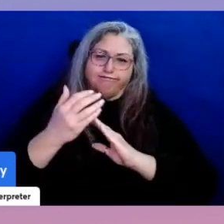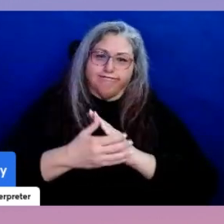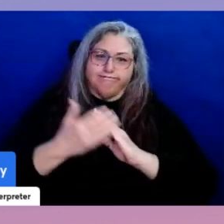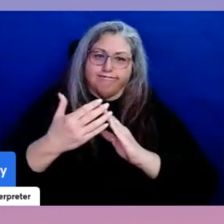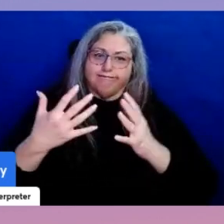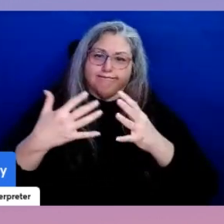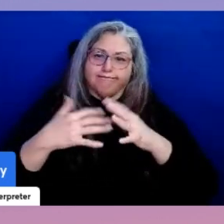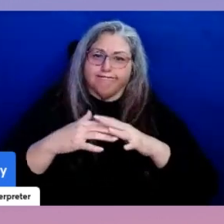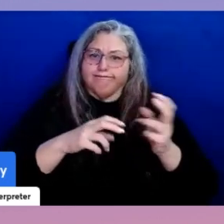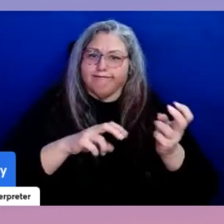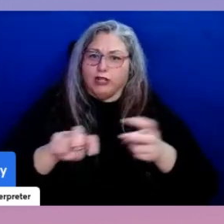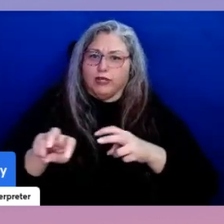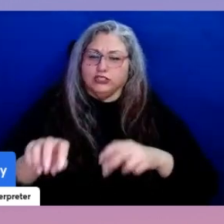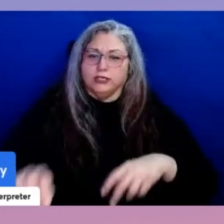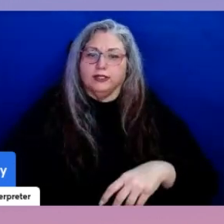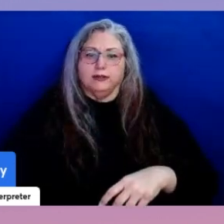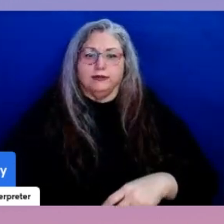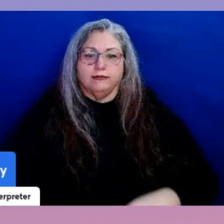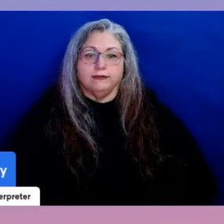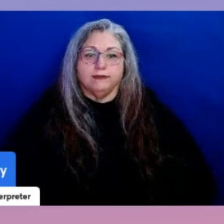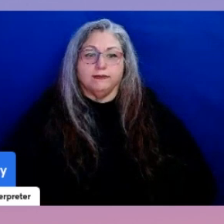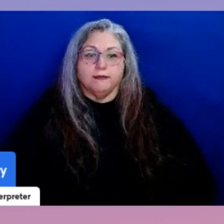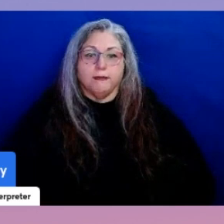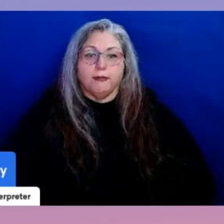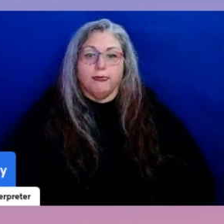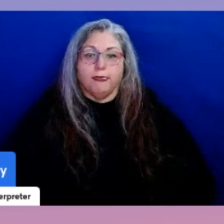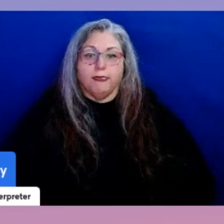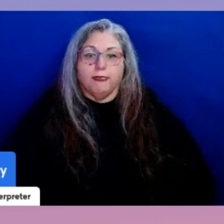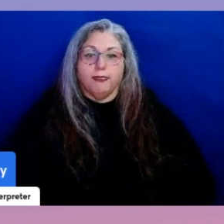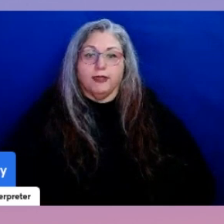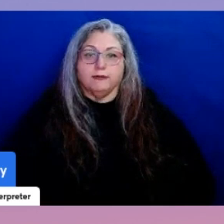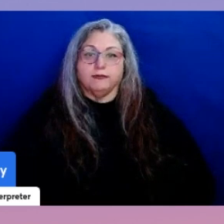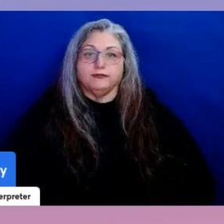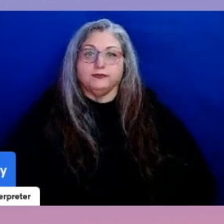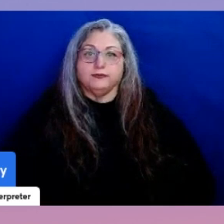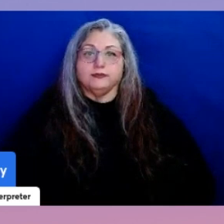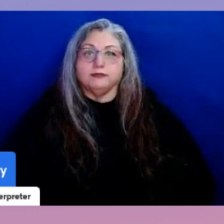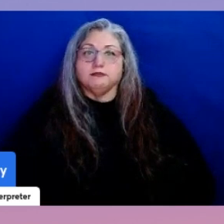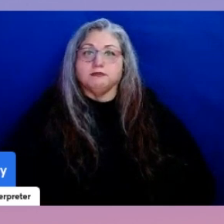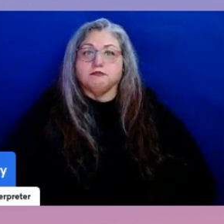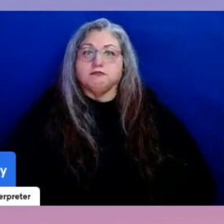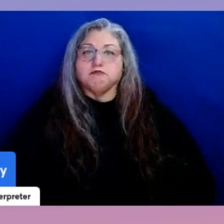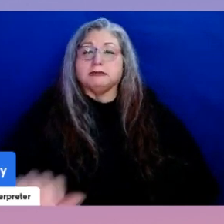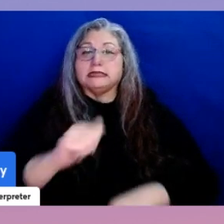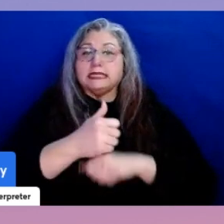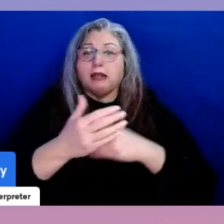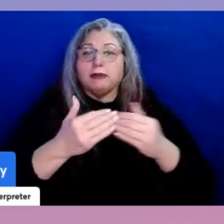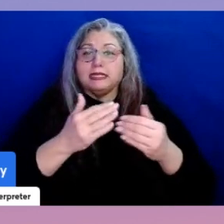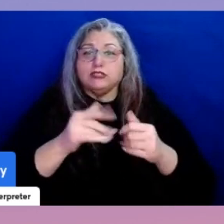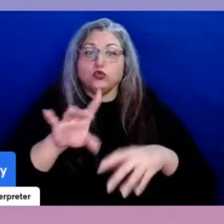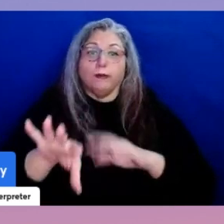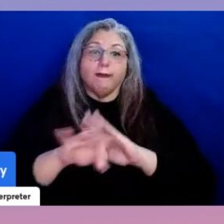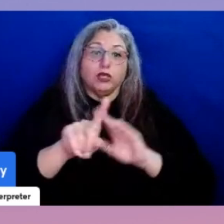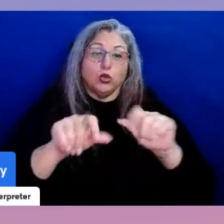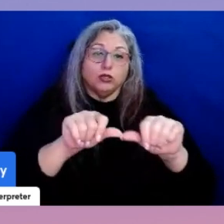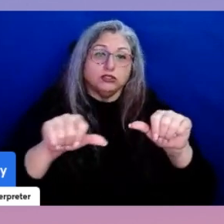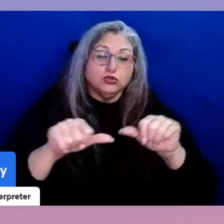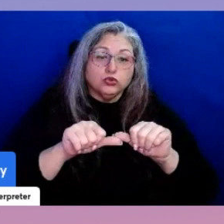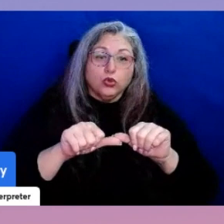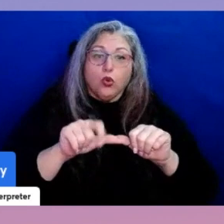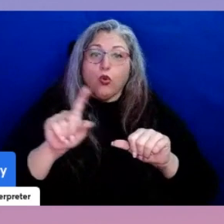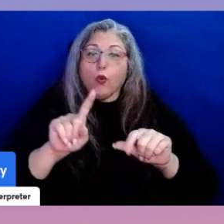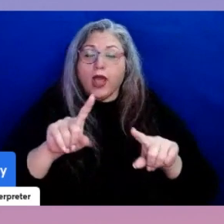Setting up your Cloud SQL instance is easy. You select the region and the zone you would like your instance deployed to, and it provisions it for